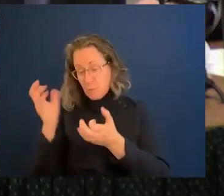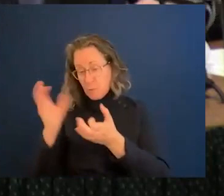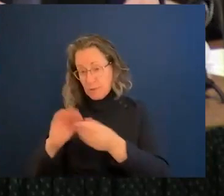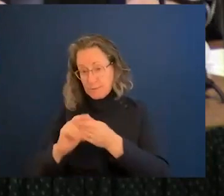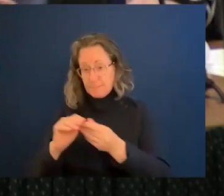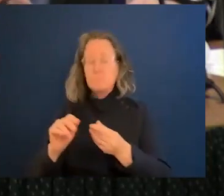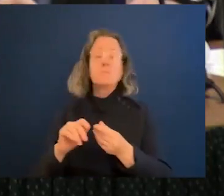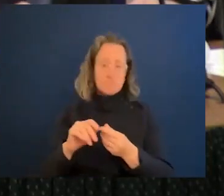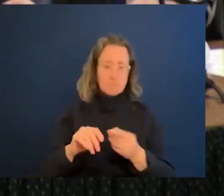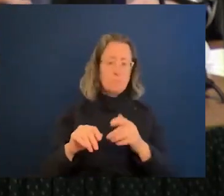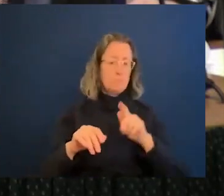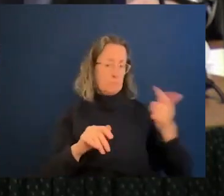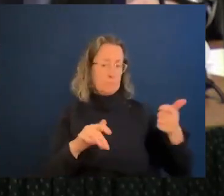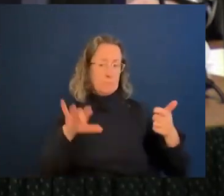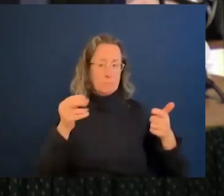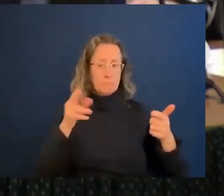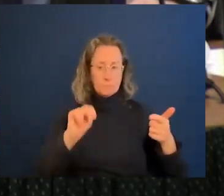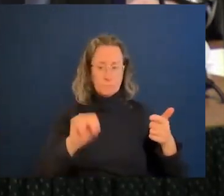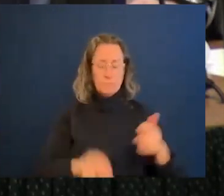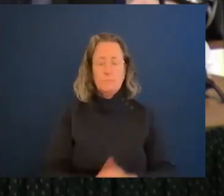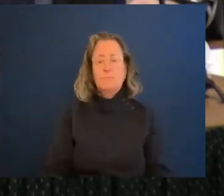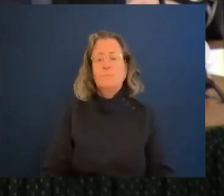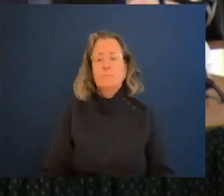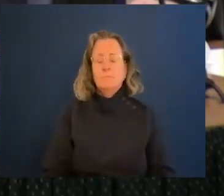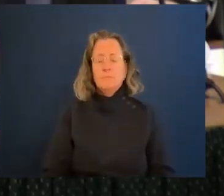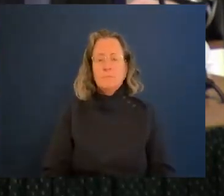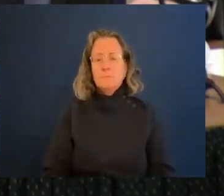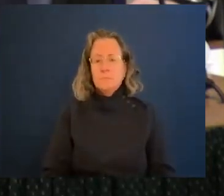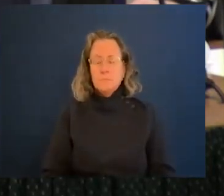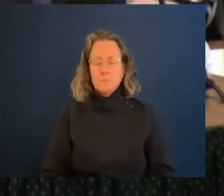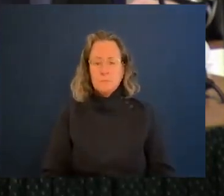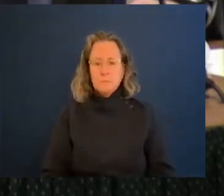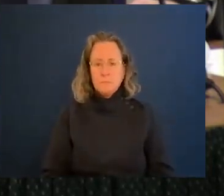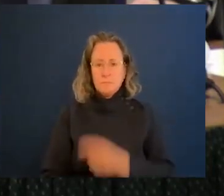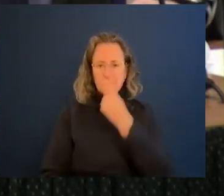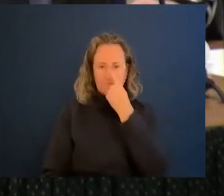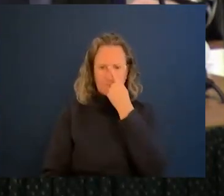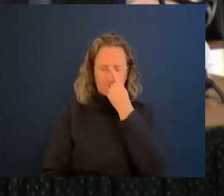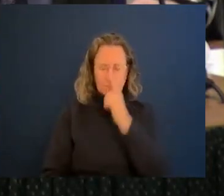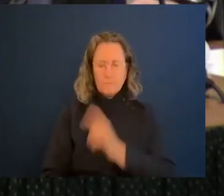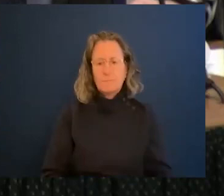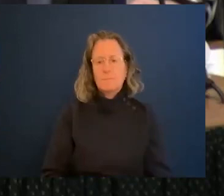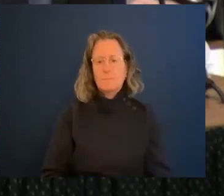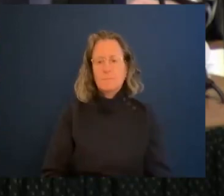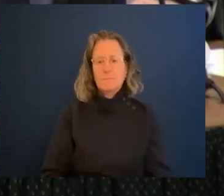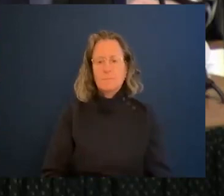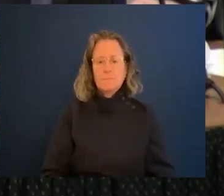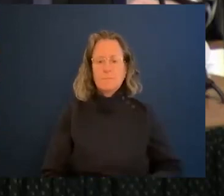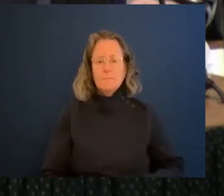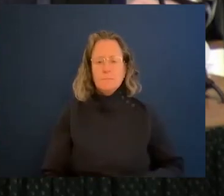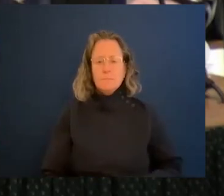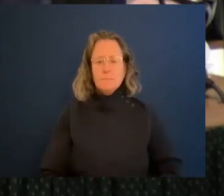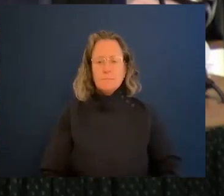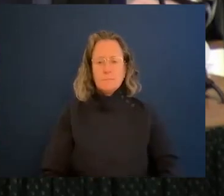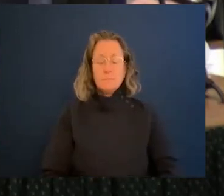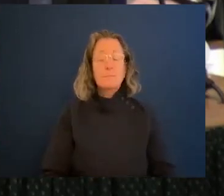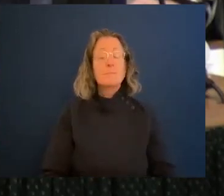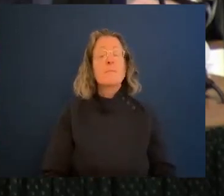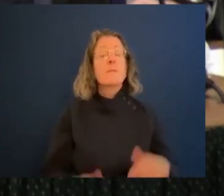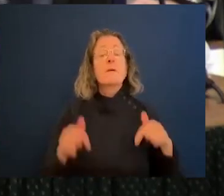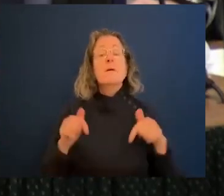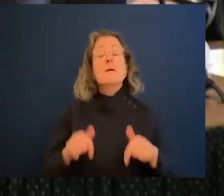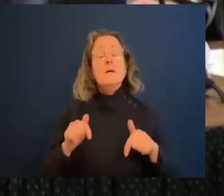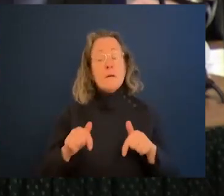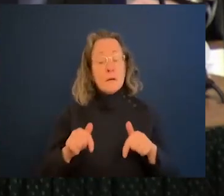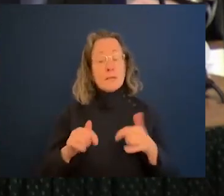thanks Ian yes um so this this item is sort of about how do we figure out